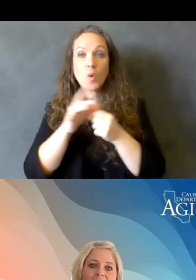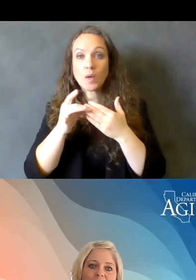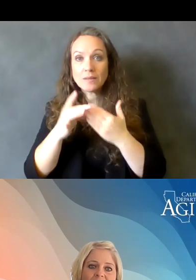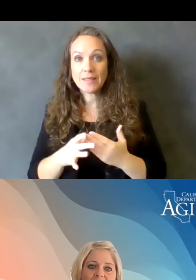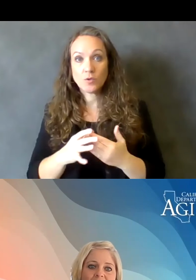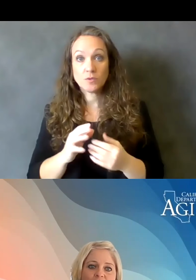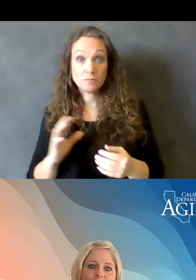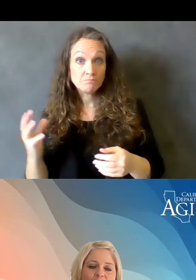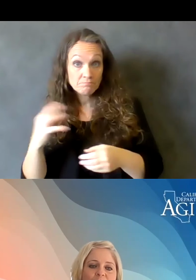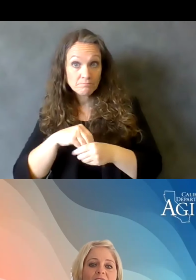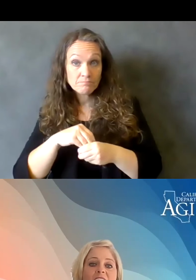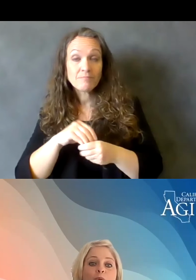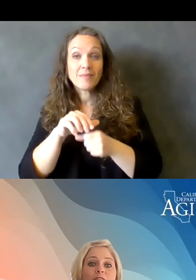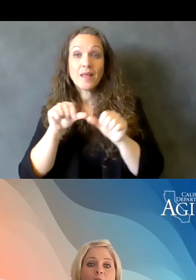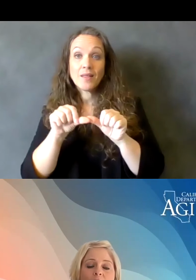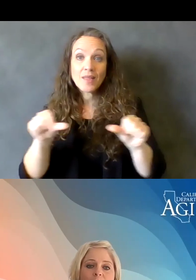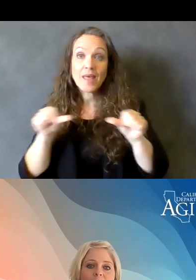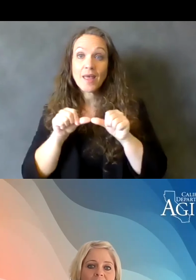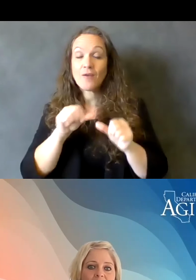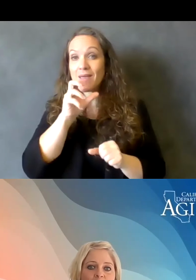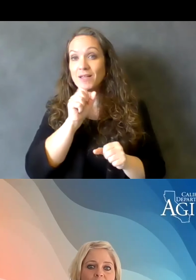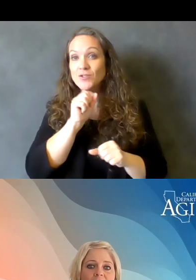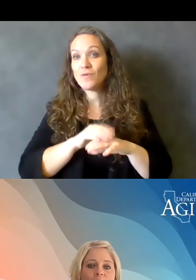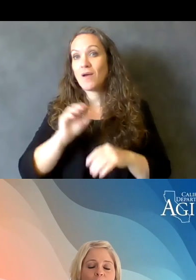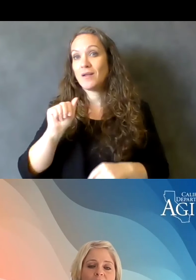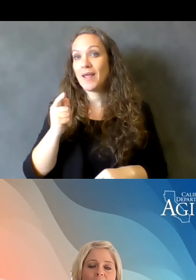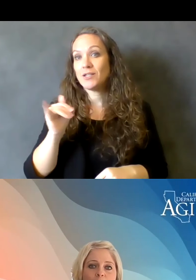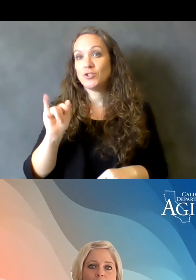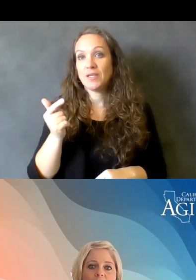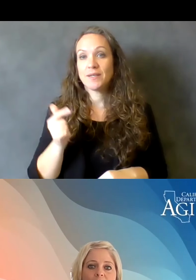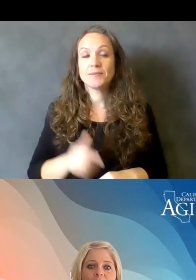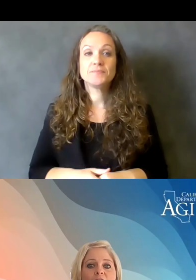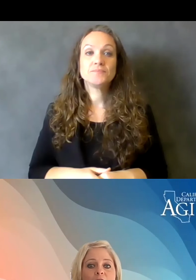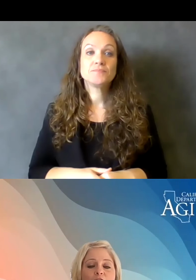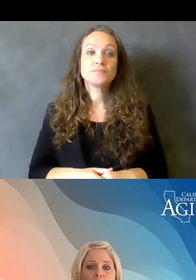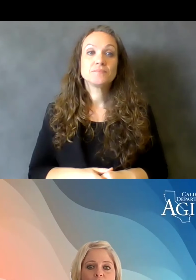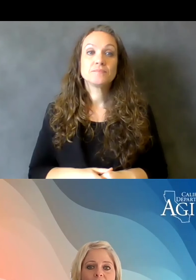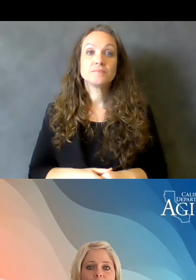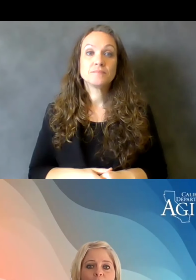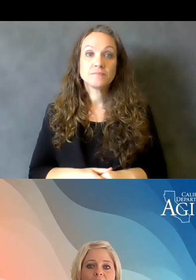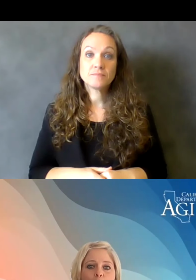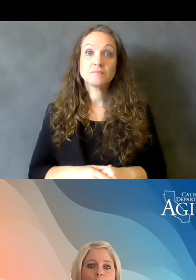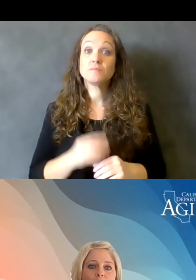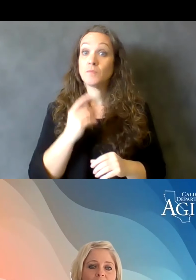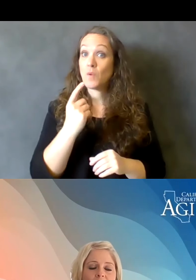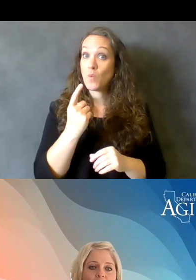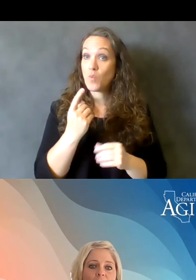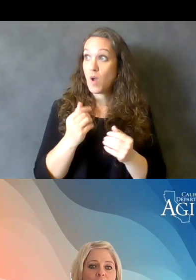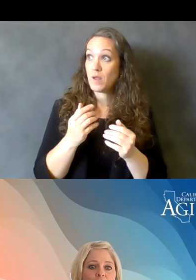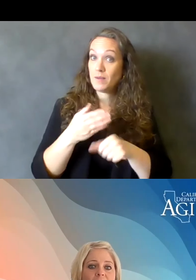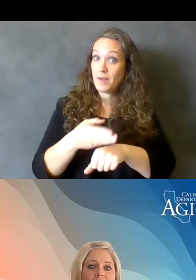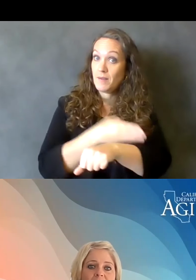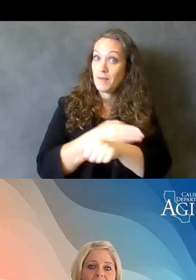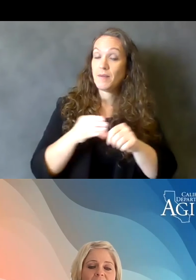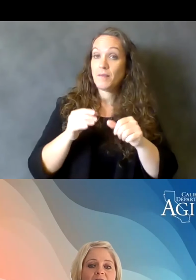area agencies on aging. One of our upcoming enhancements includes the inclusion of the SOGI, or sexual orientation